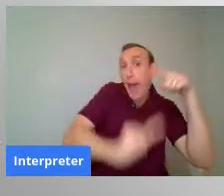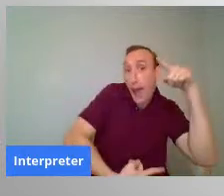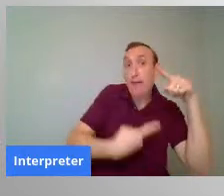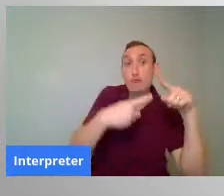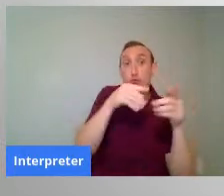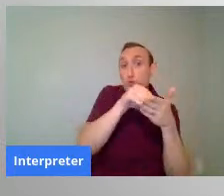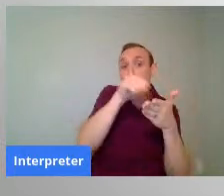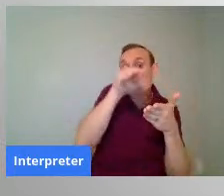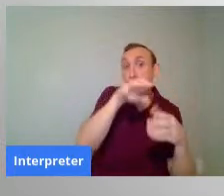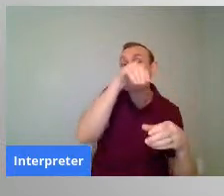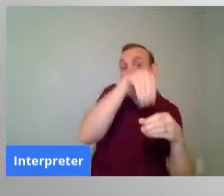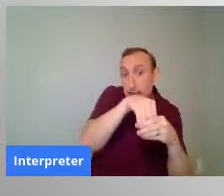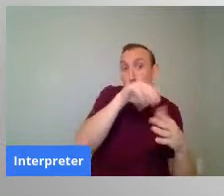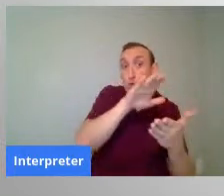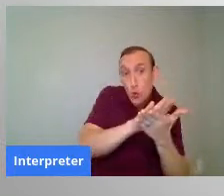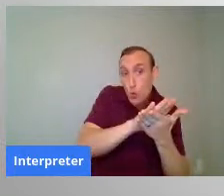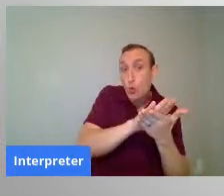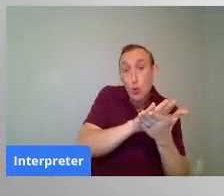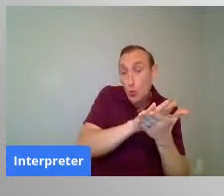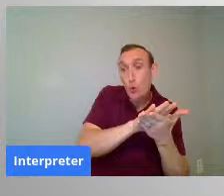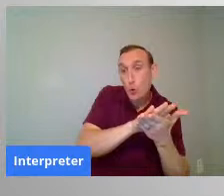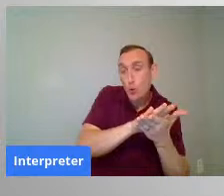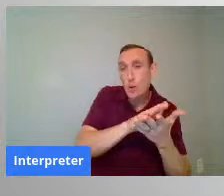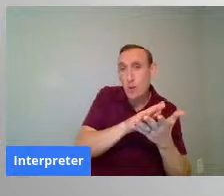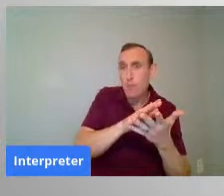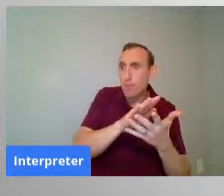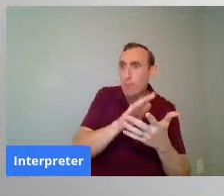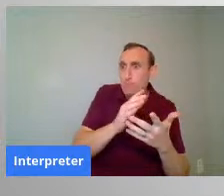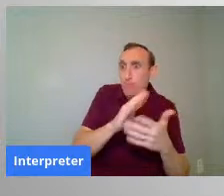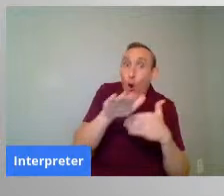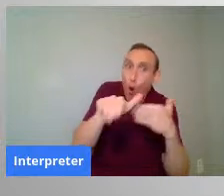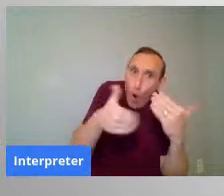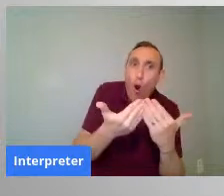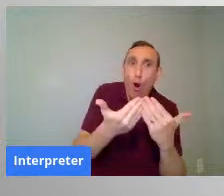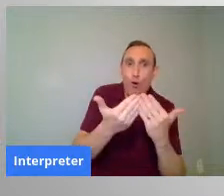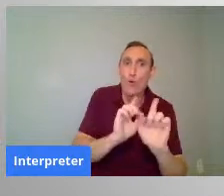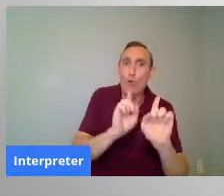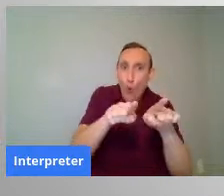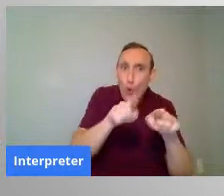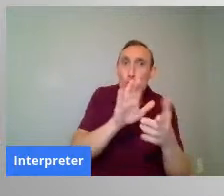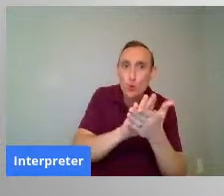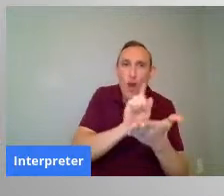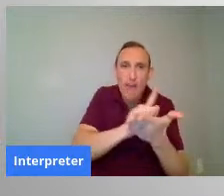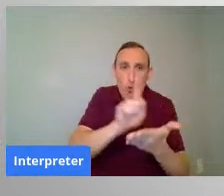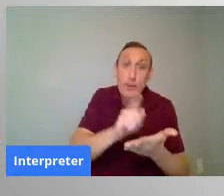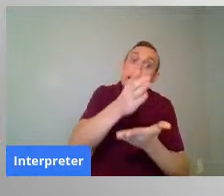in the buildings at any given time, but at least they were all going to school every week.